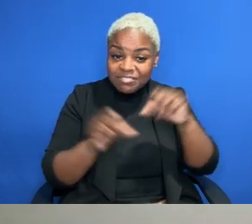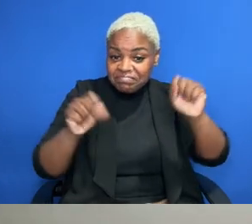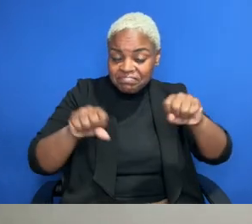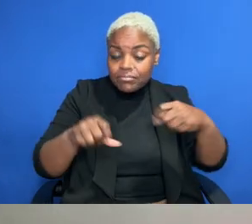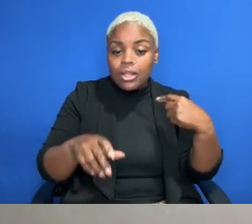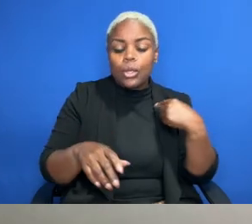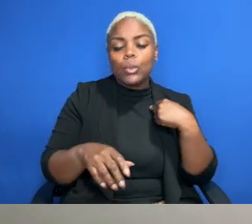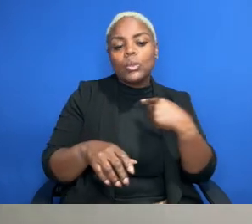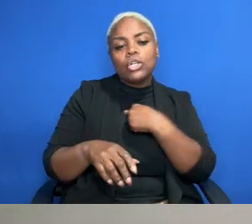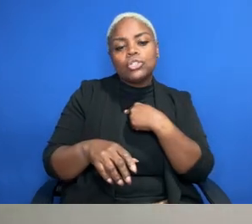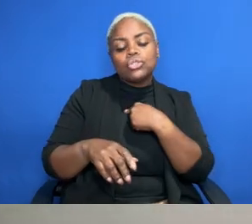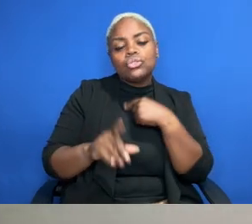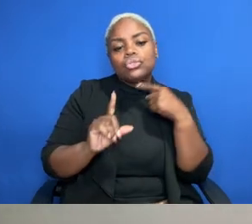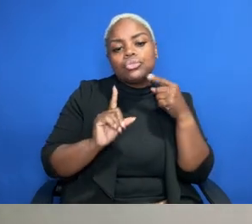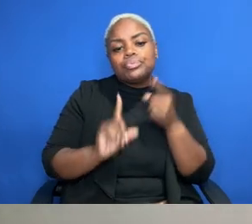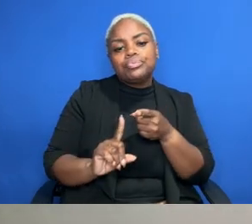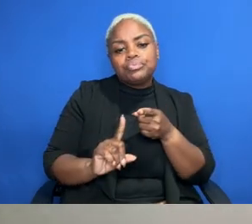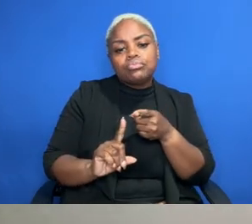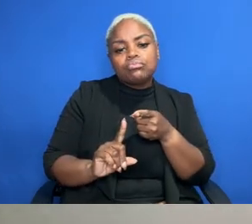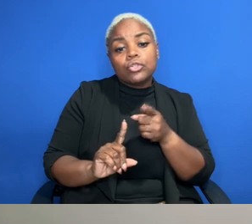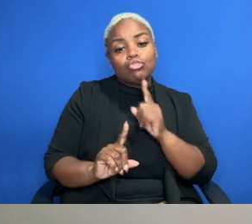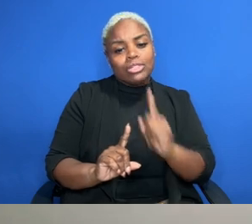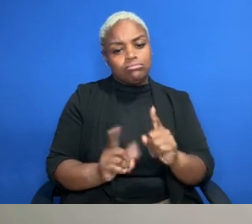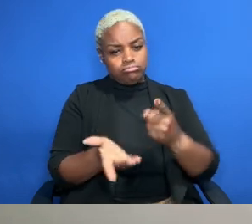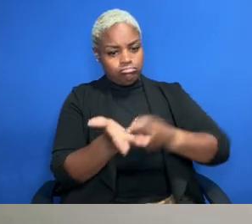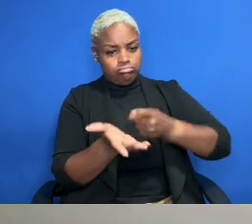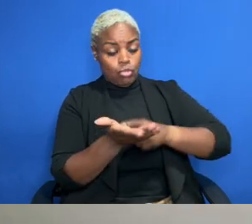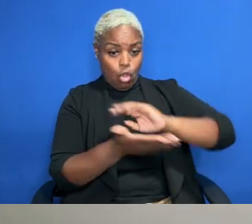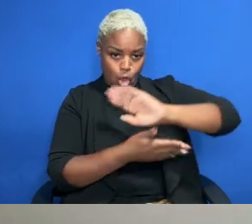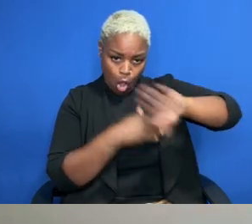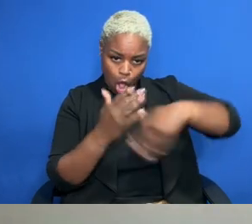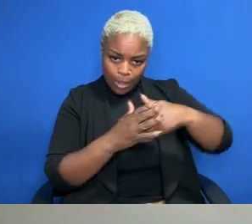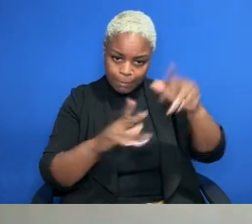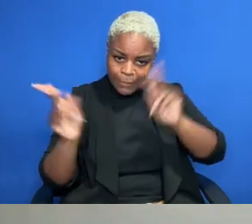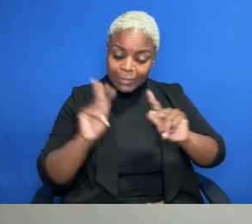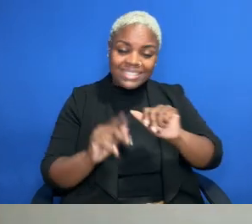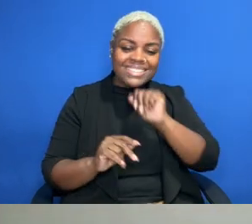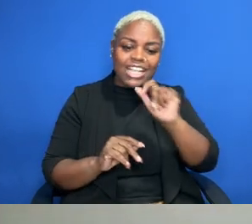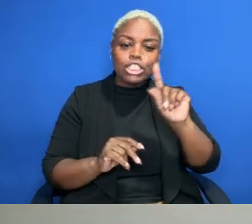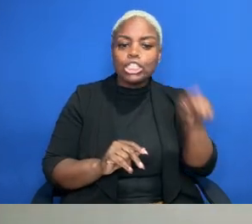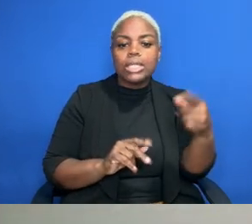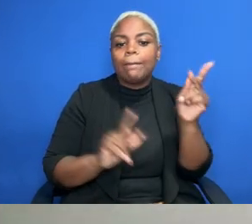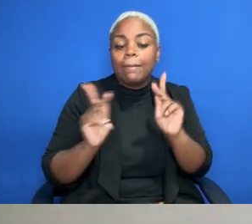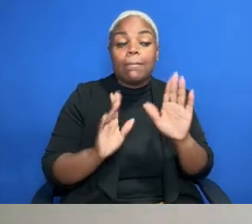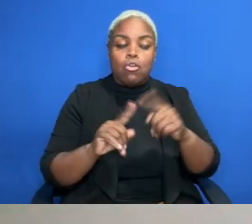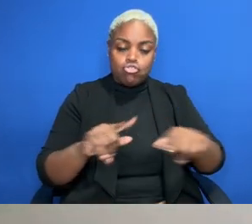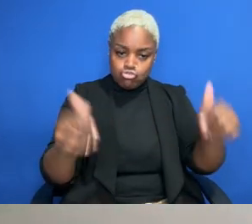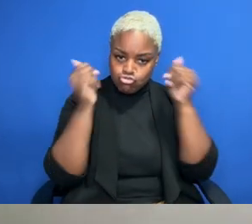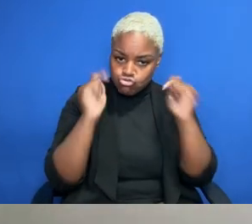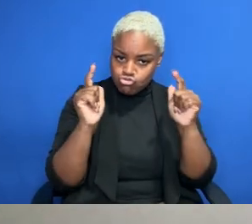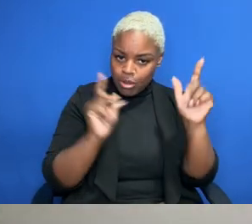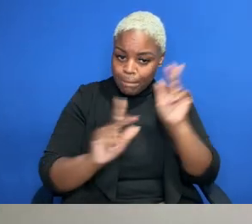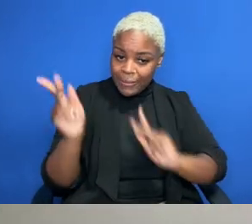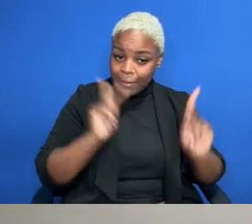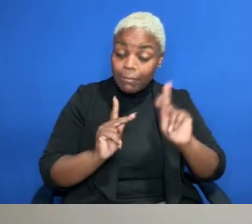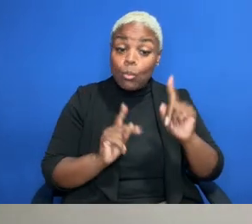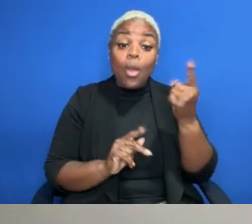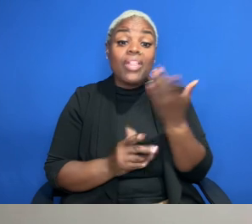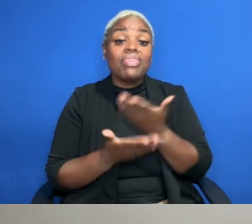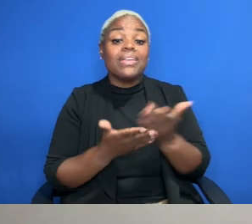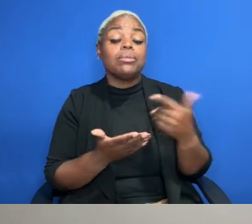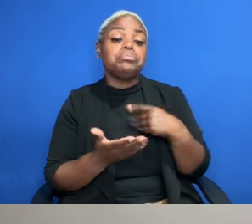there for when we say inclusion, we're really talking about all people, not just some people, but all